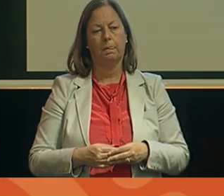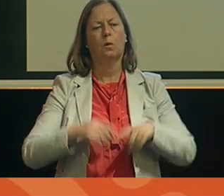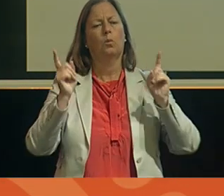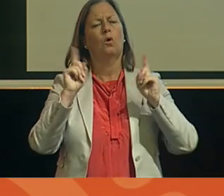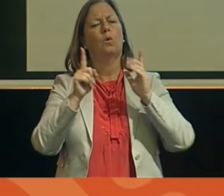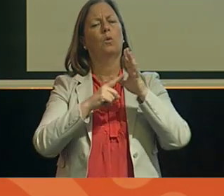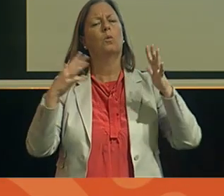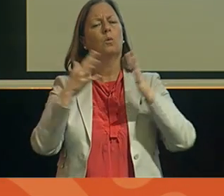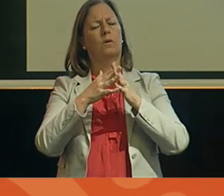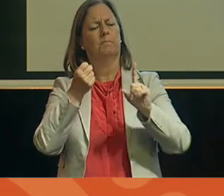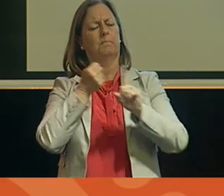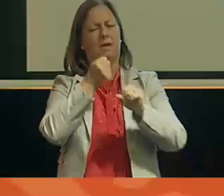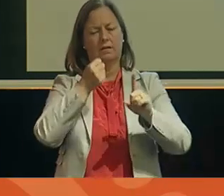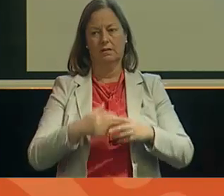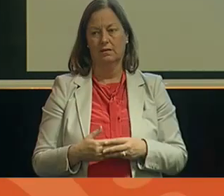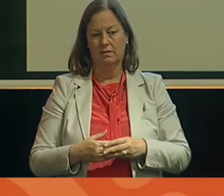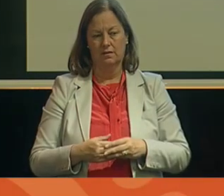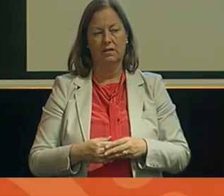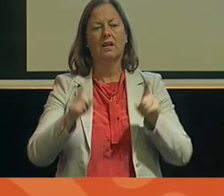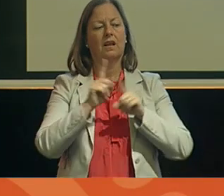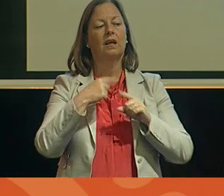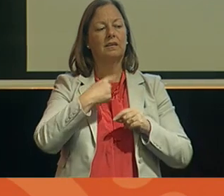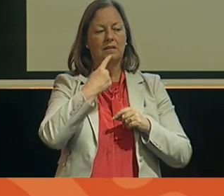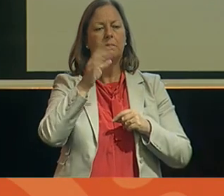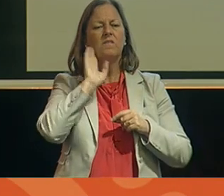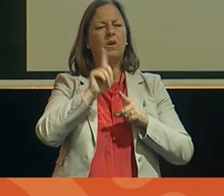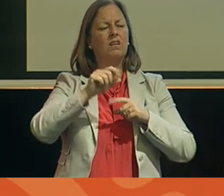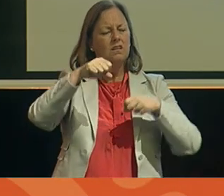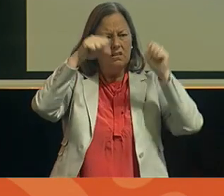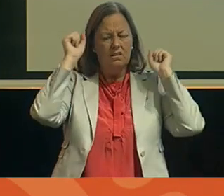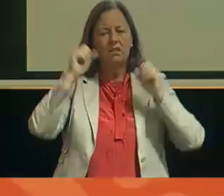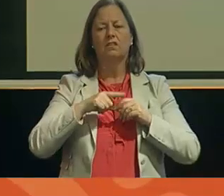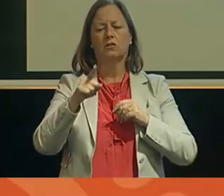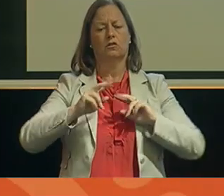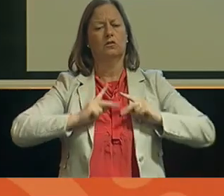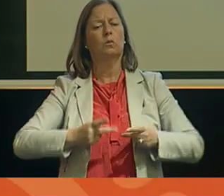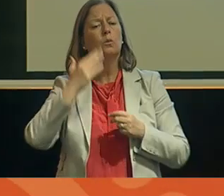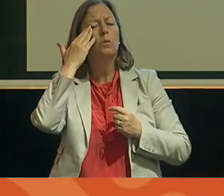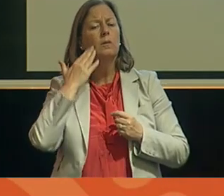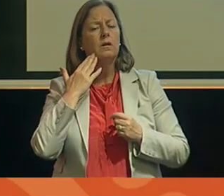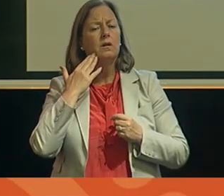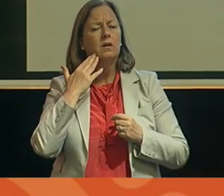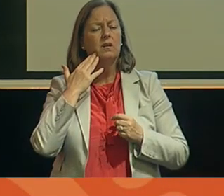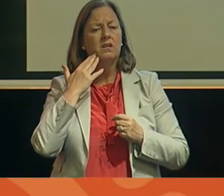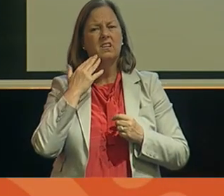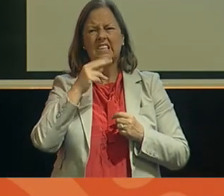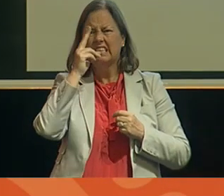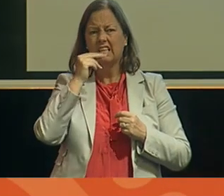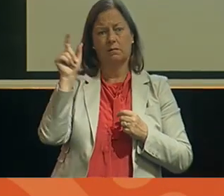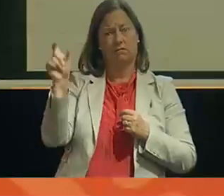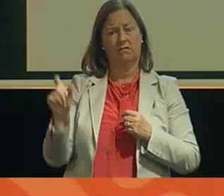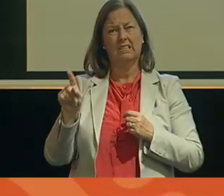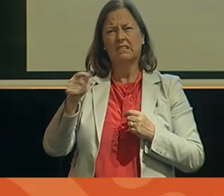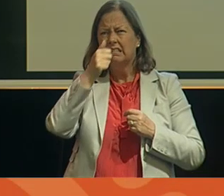Transgender women being shaved bald, the one that I mentioned earlier on. And these transgender women are all, the youngest was